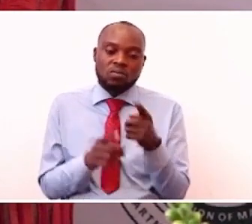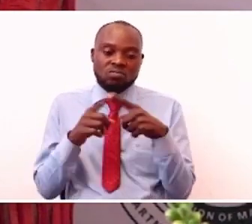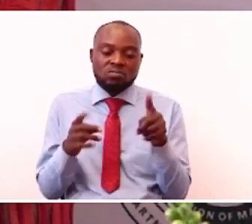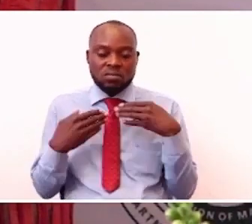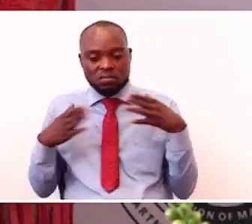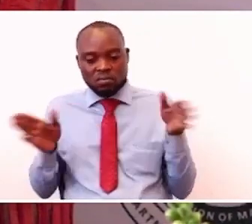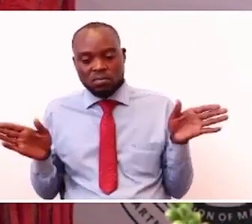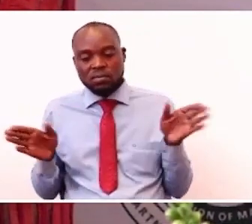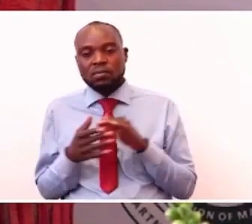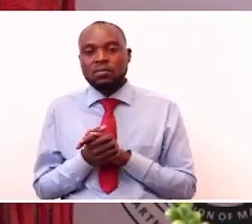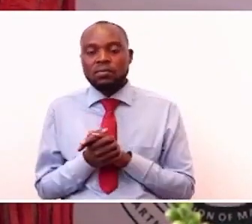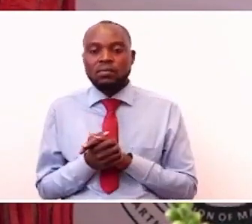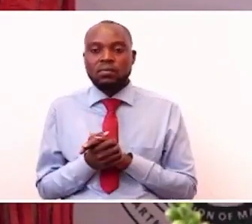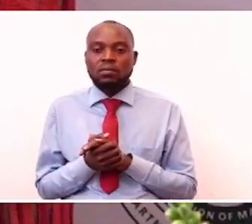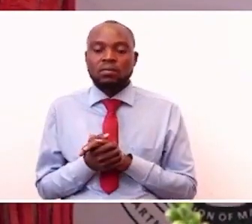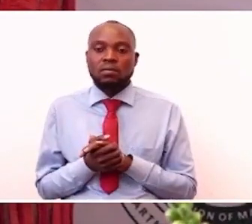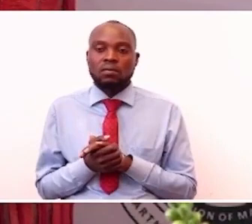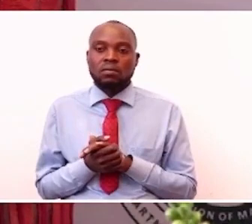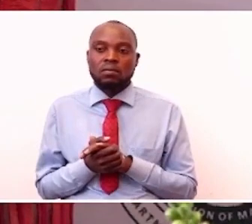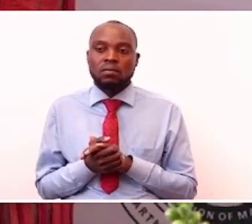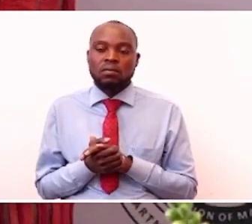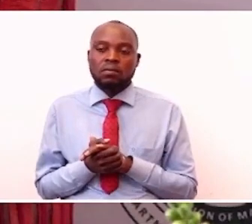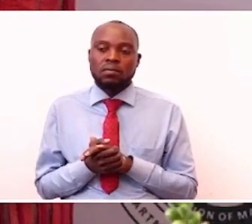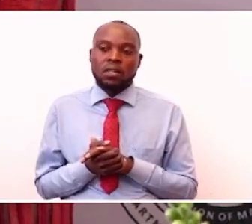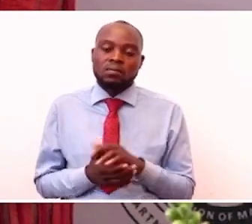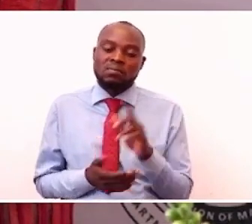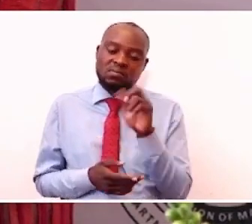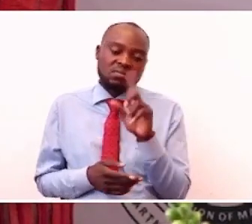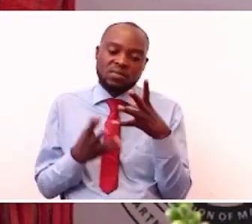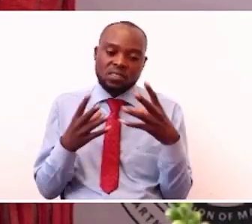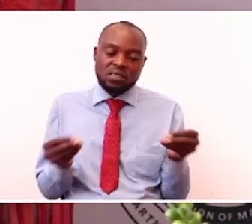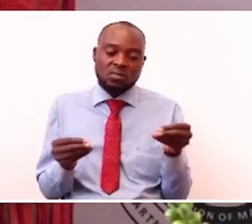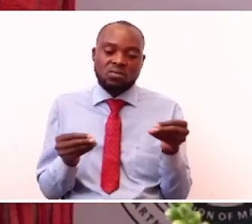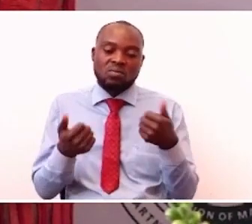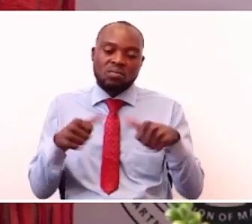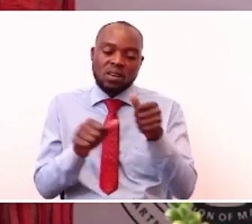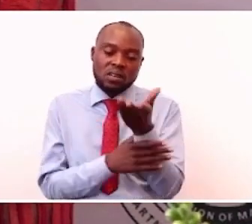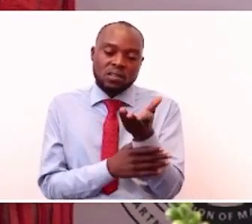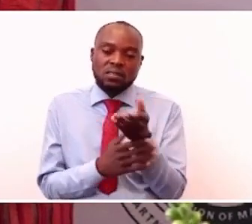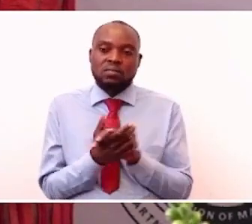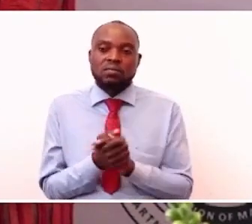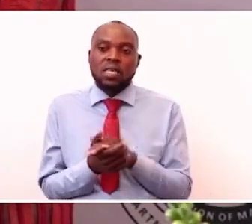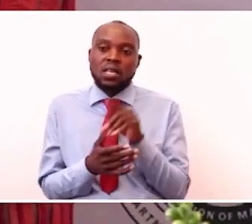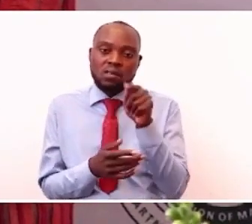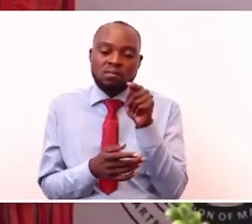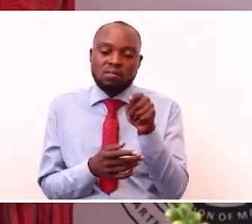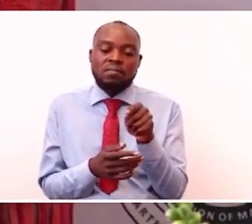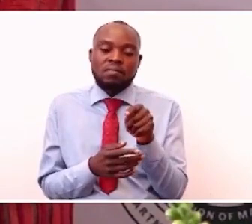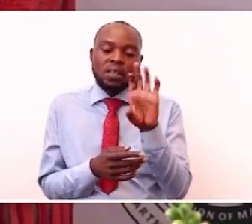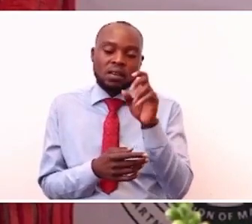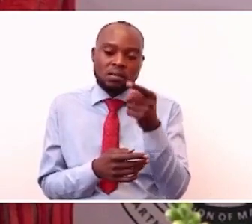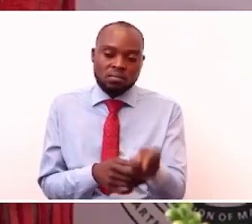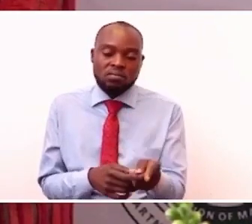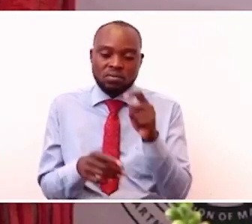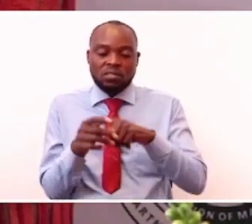transparent, and are not easy to tamper with. So then that means crypto and